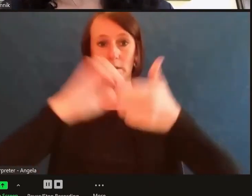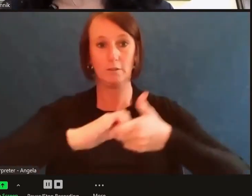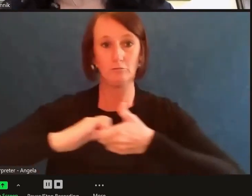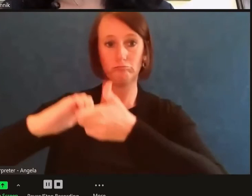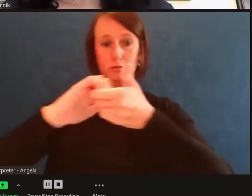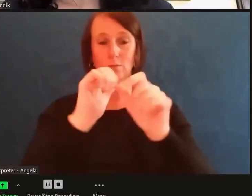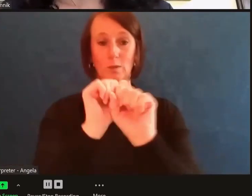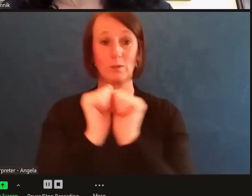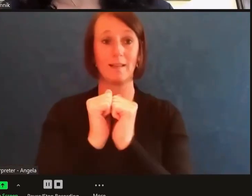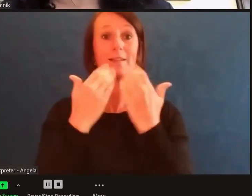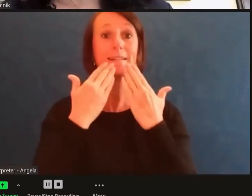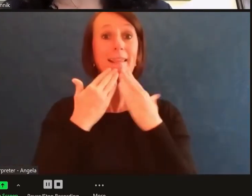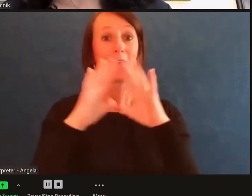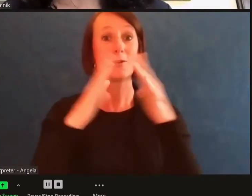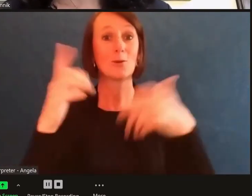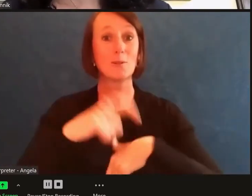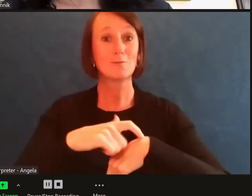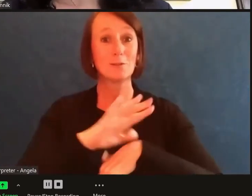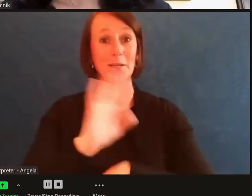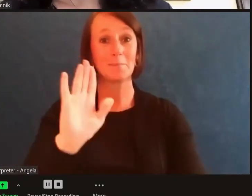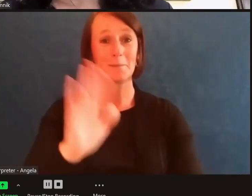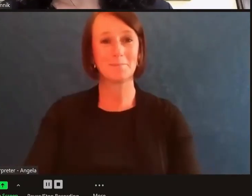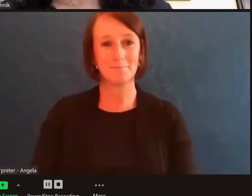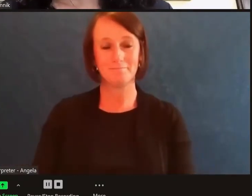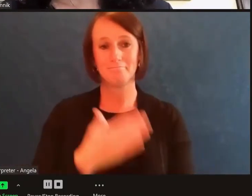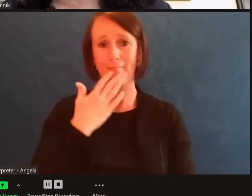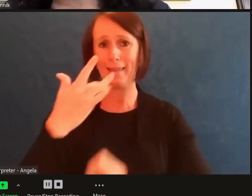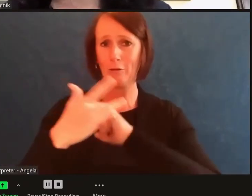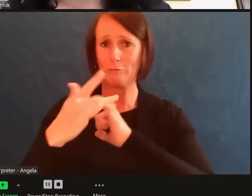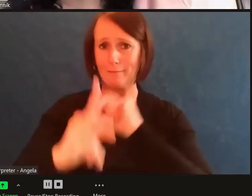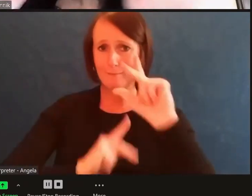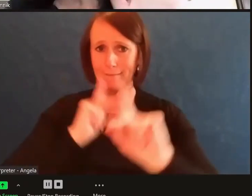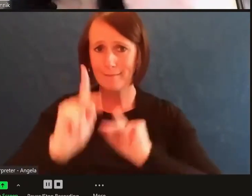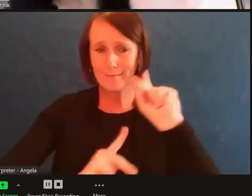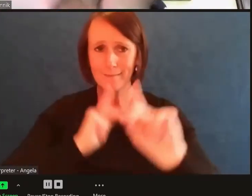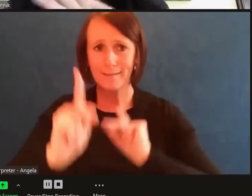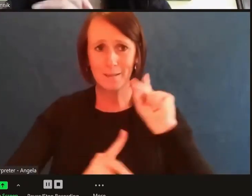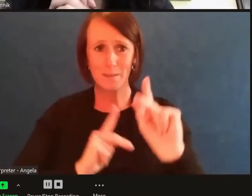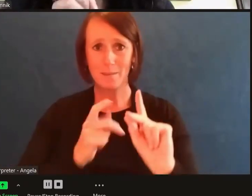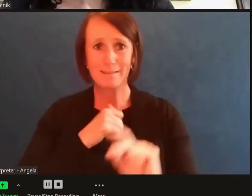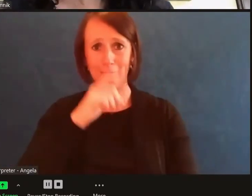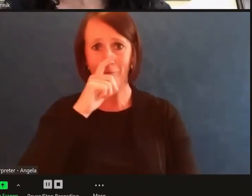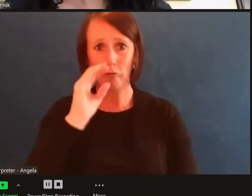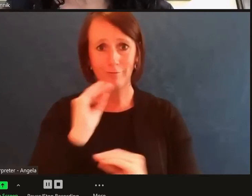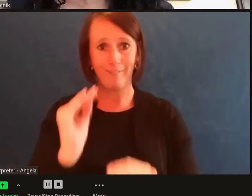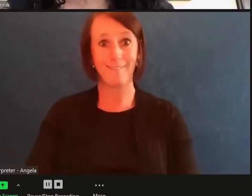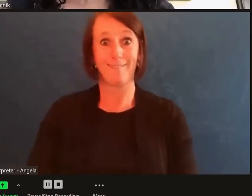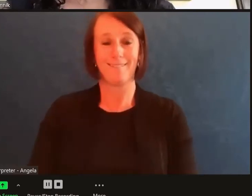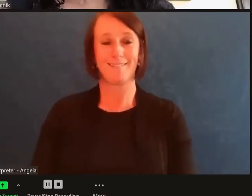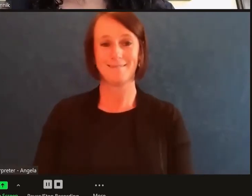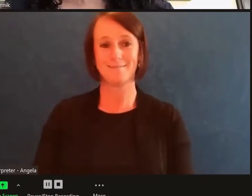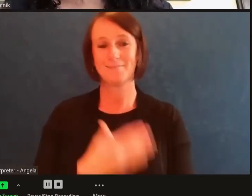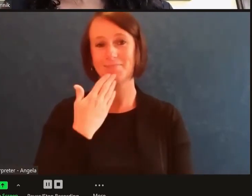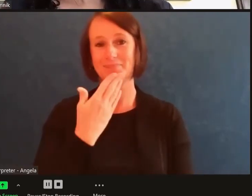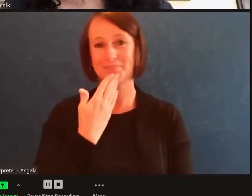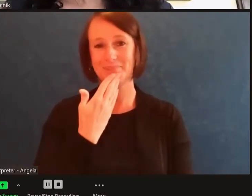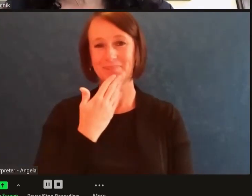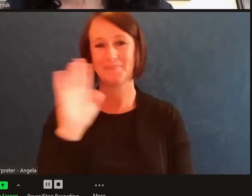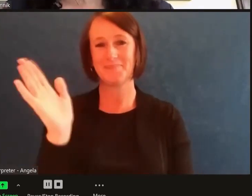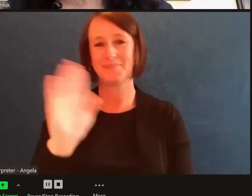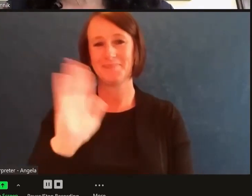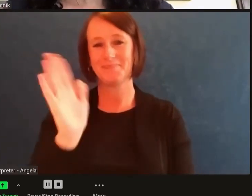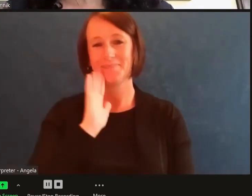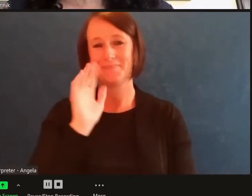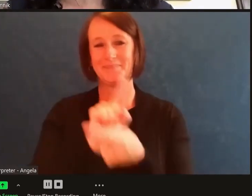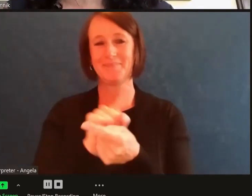Thank you very much, Michelle. And thank you, tech people. And I didn't do anything foolish today. Thanks, Eric. Nice to meet you, and